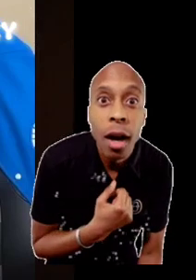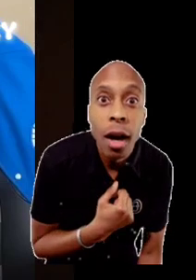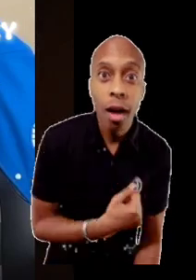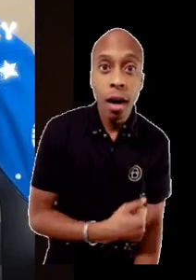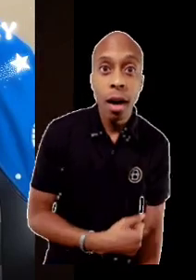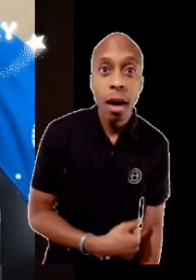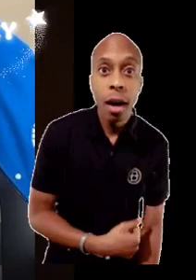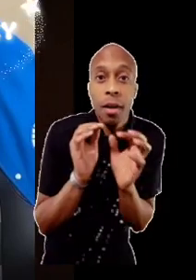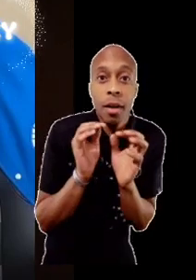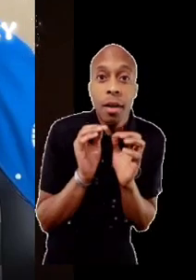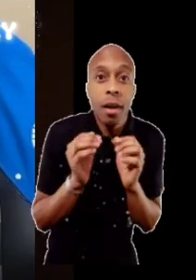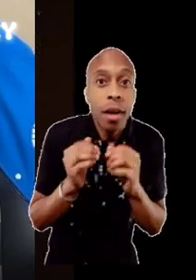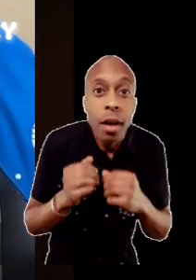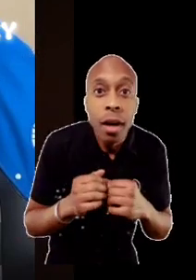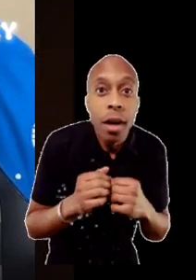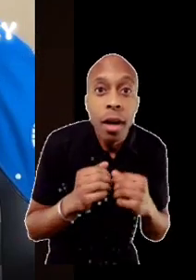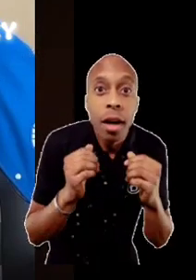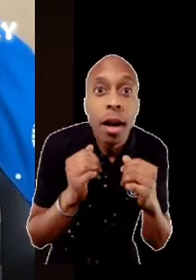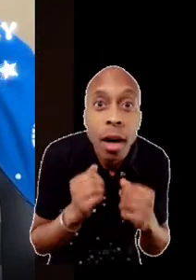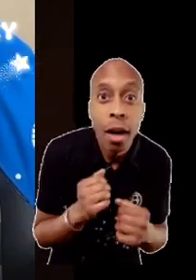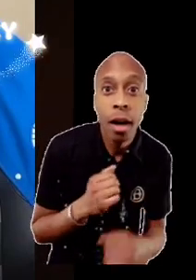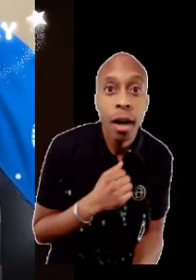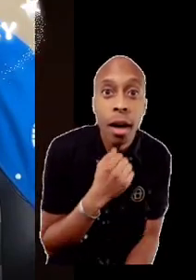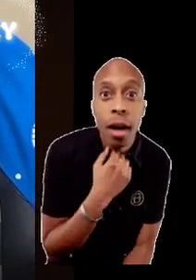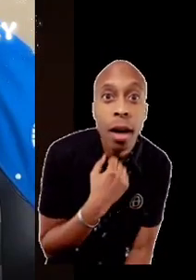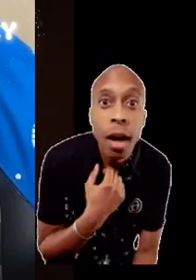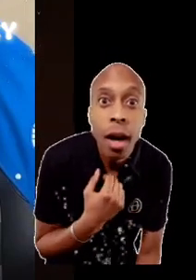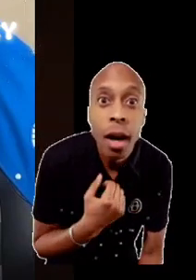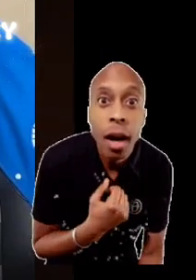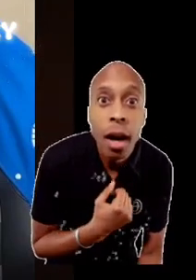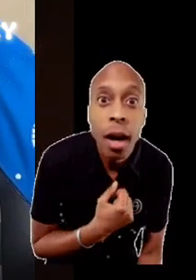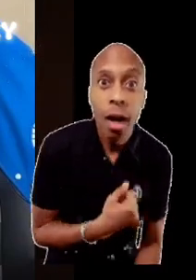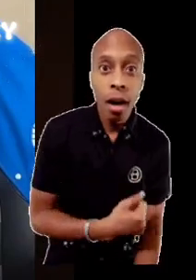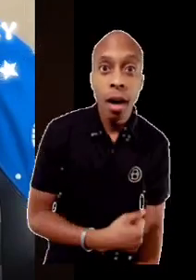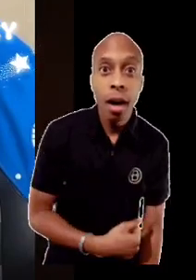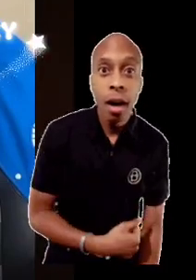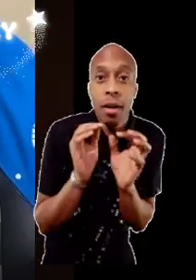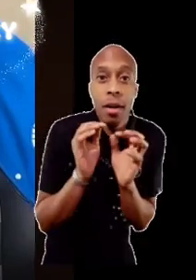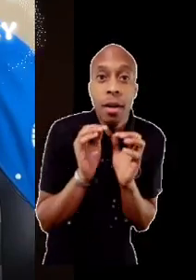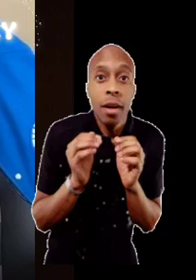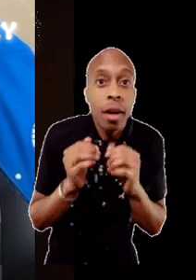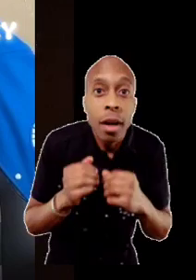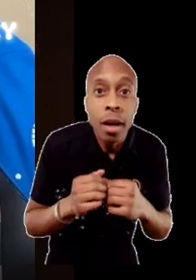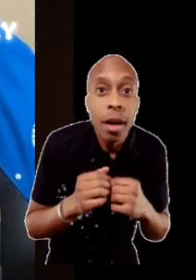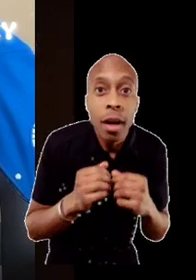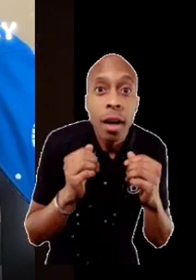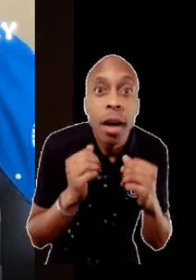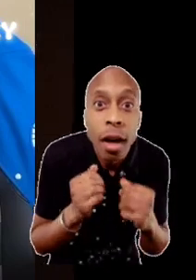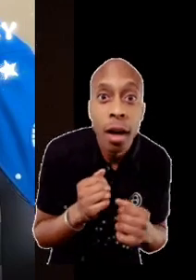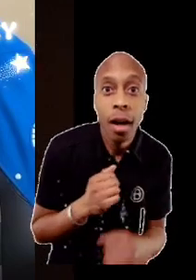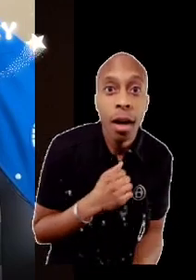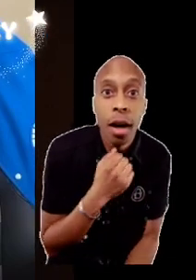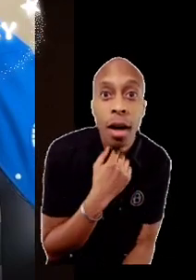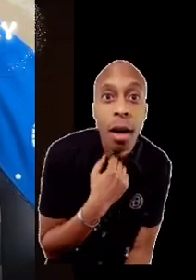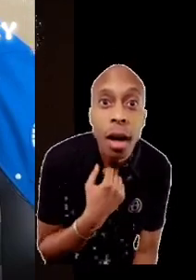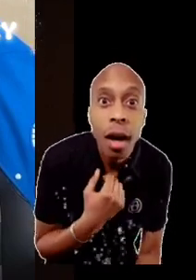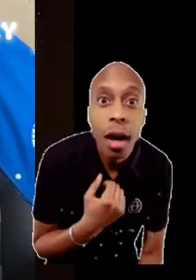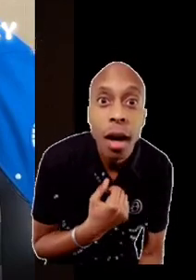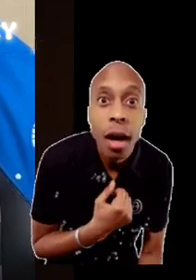I walk him back. It go deeper than that. I was being, you see, I was being